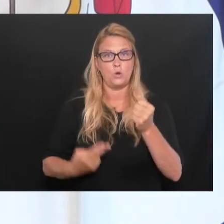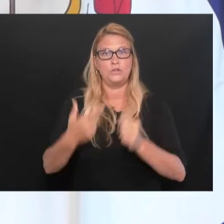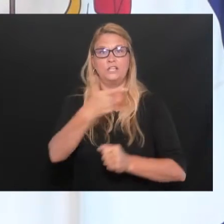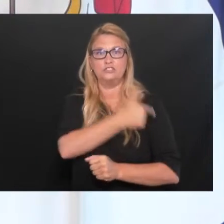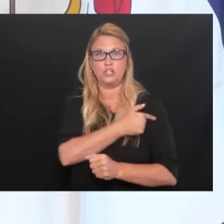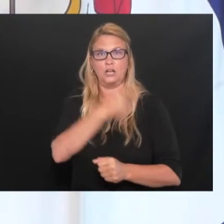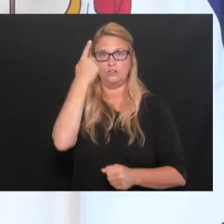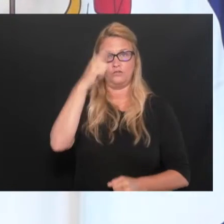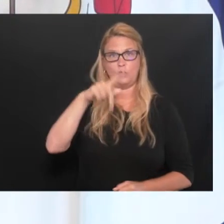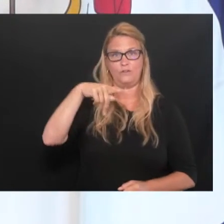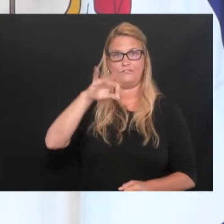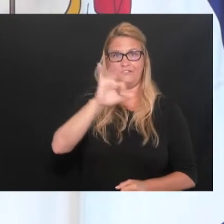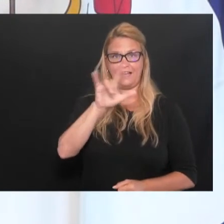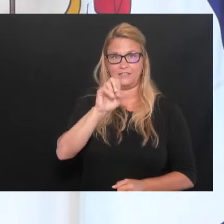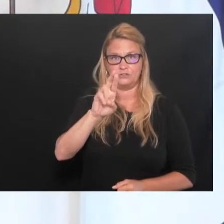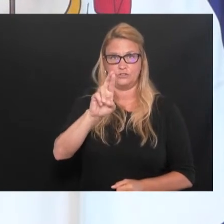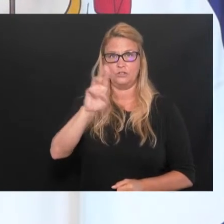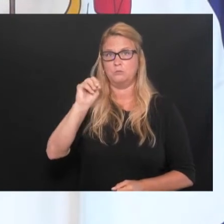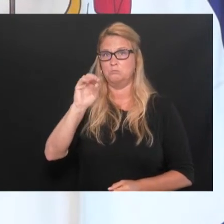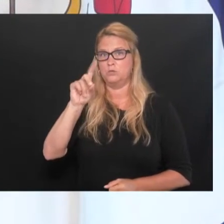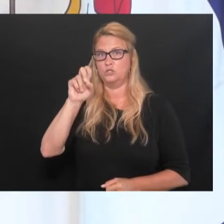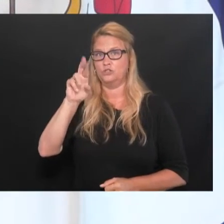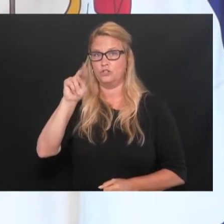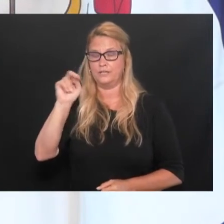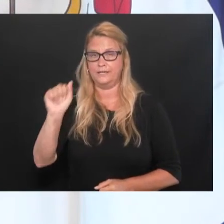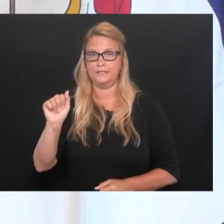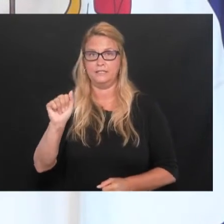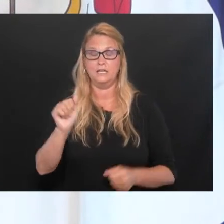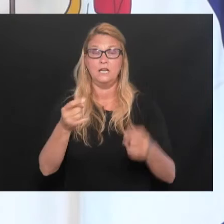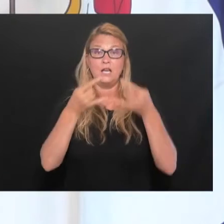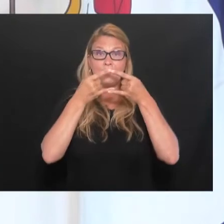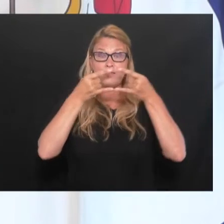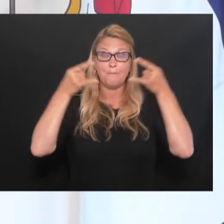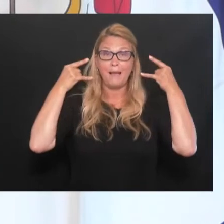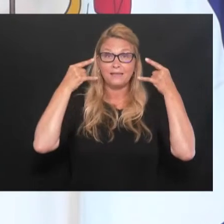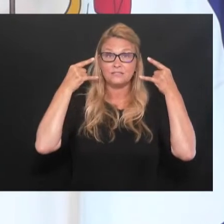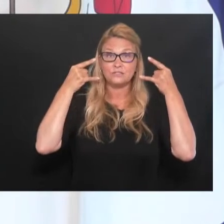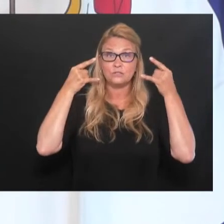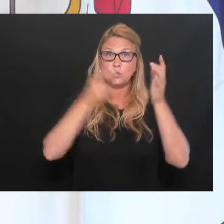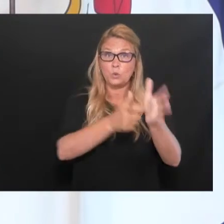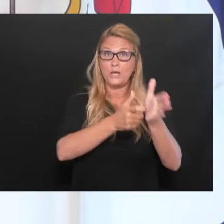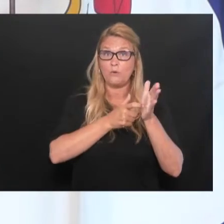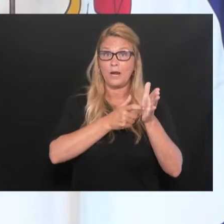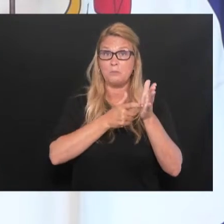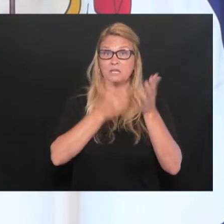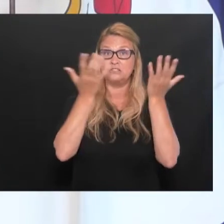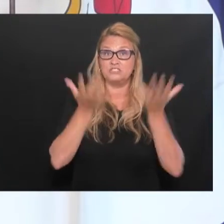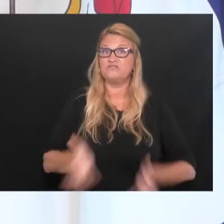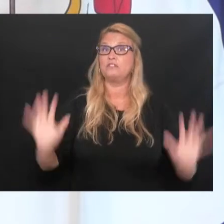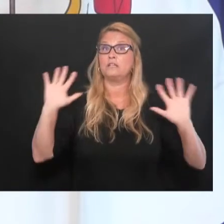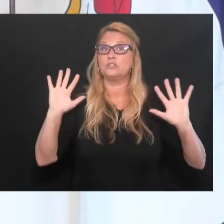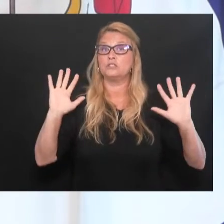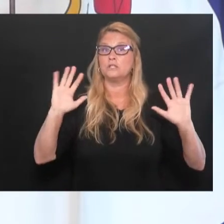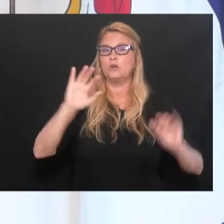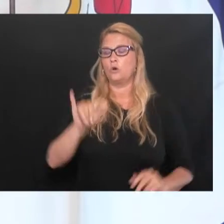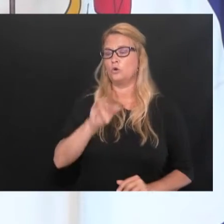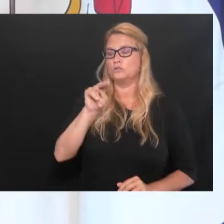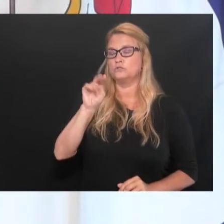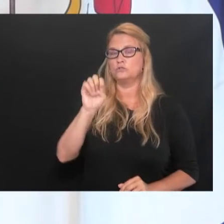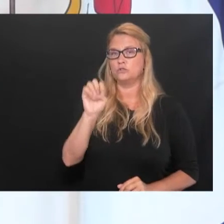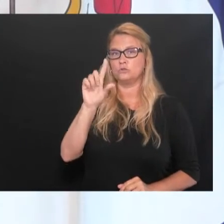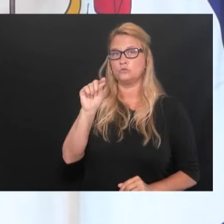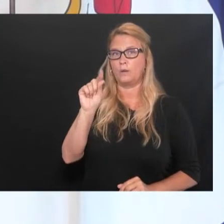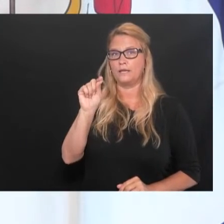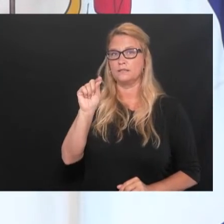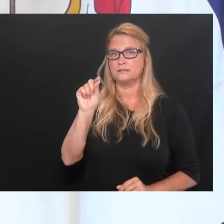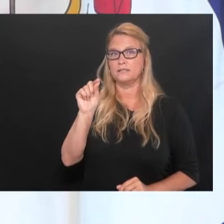and Moderna. The face covering requirement ended. It ended on June the 20th. As far